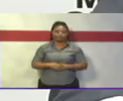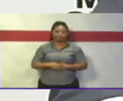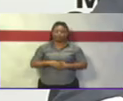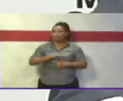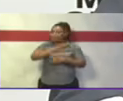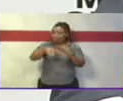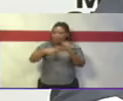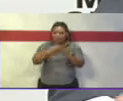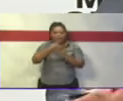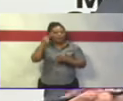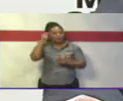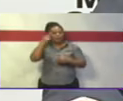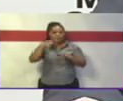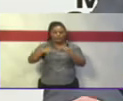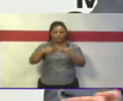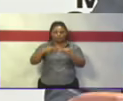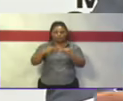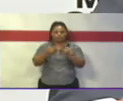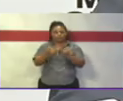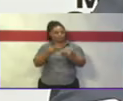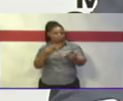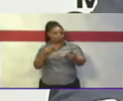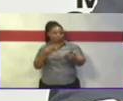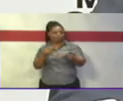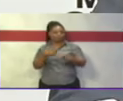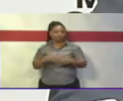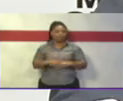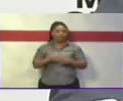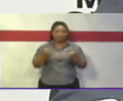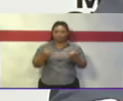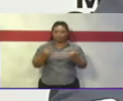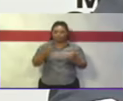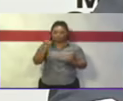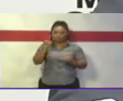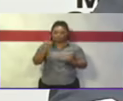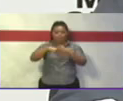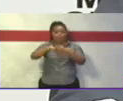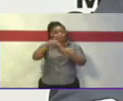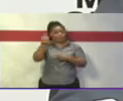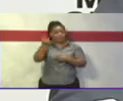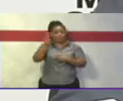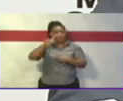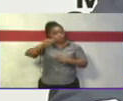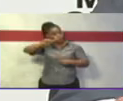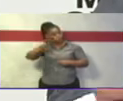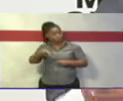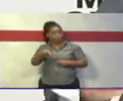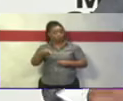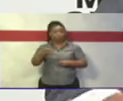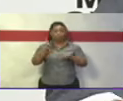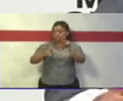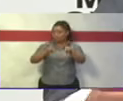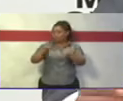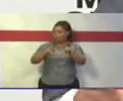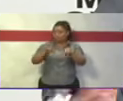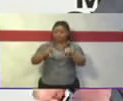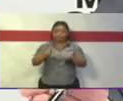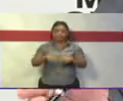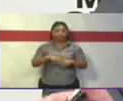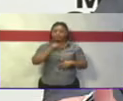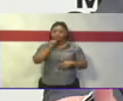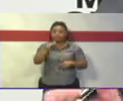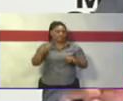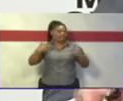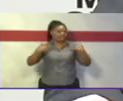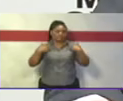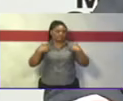factors, including now that we have 2 out of 14,000 people being positive, builds the case to not have a punitive measure of